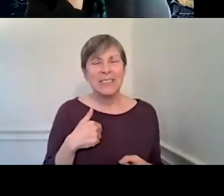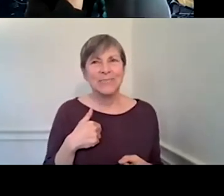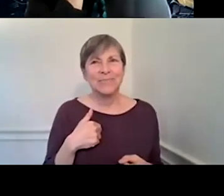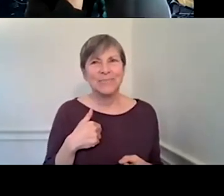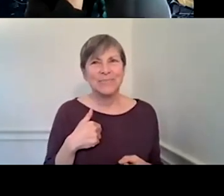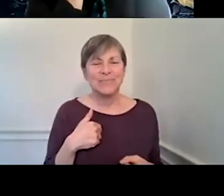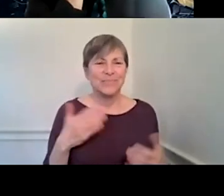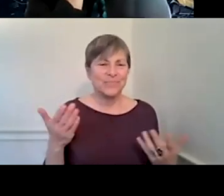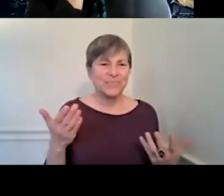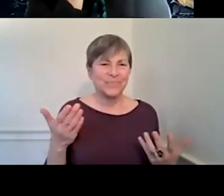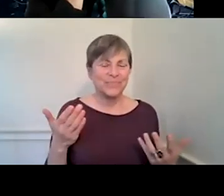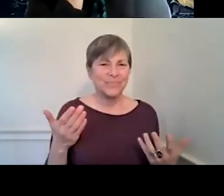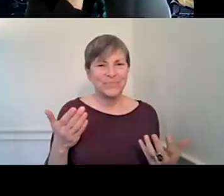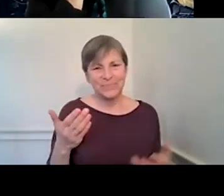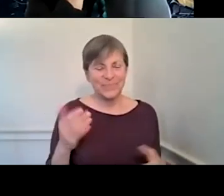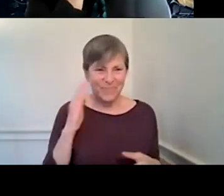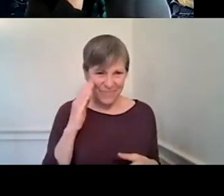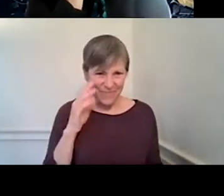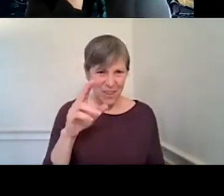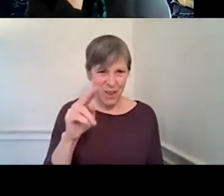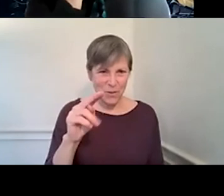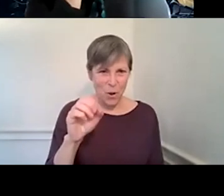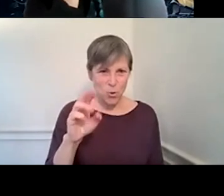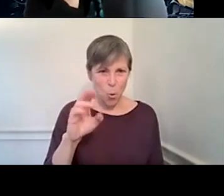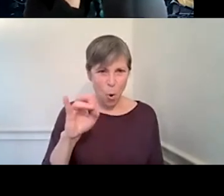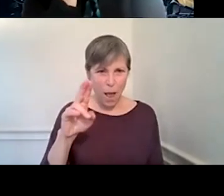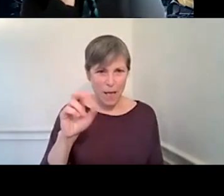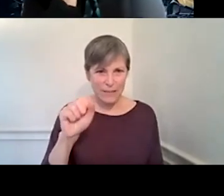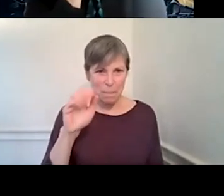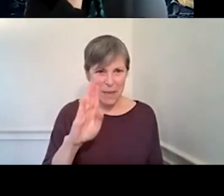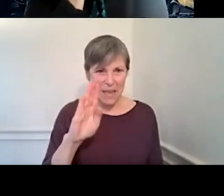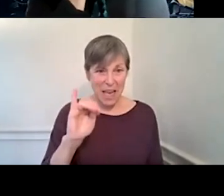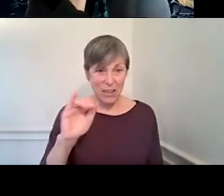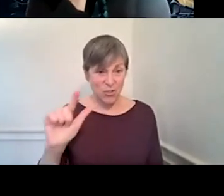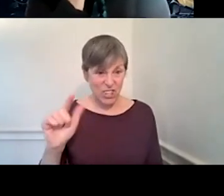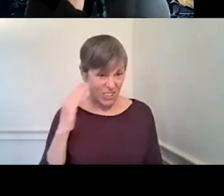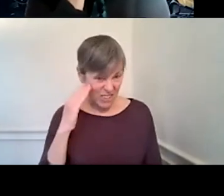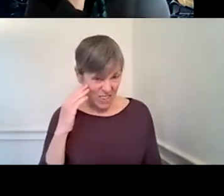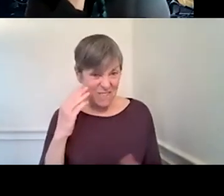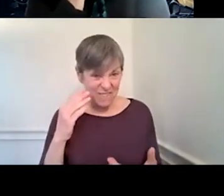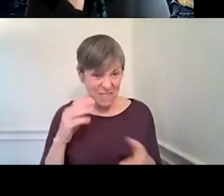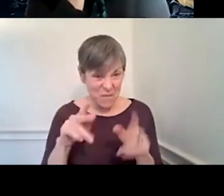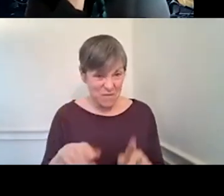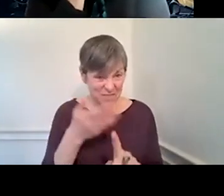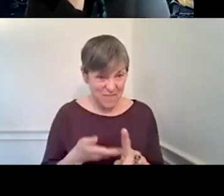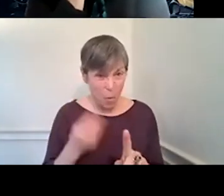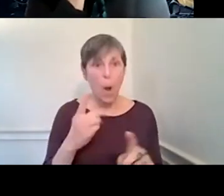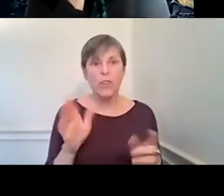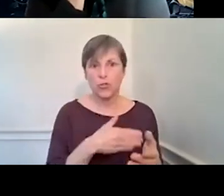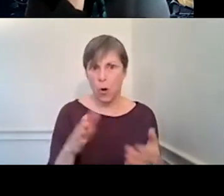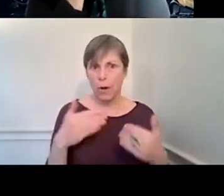I mentioned Notorious B.I.G., and I'm sure the young people in the audience know, because, you know, he has a line in one of his